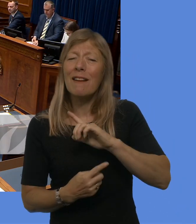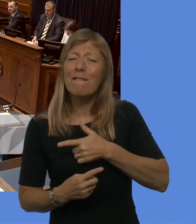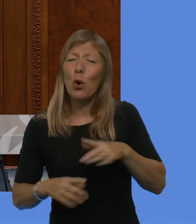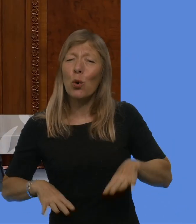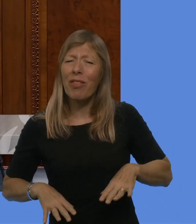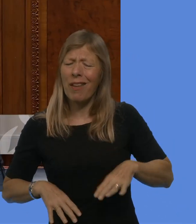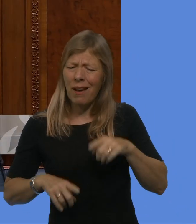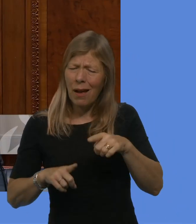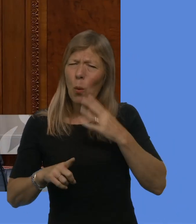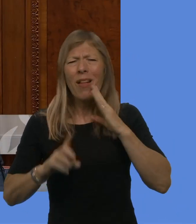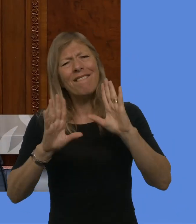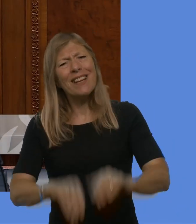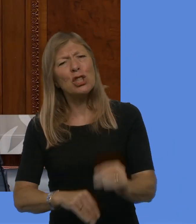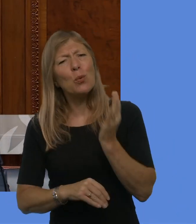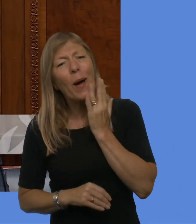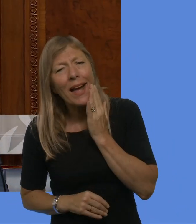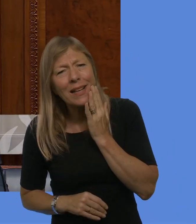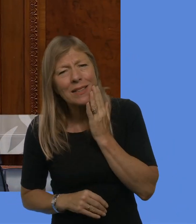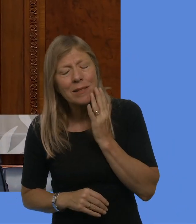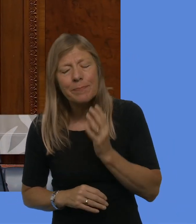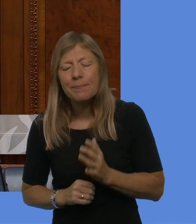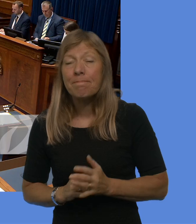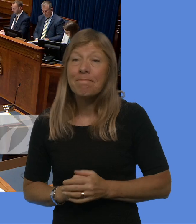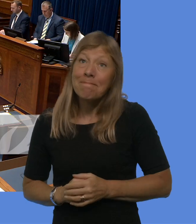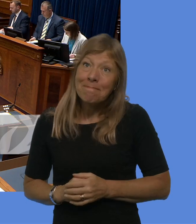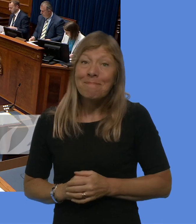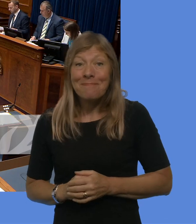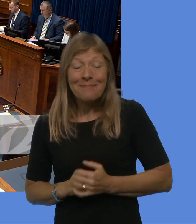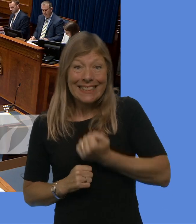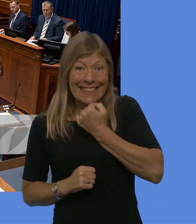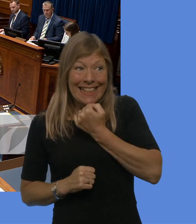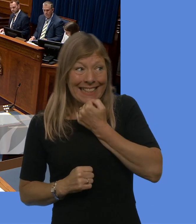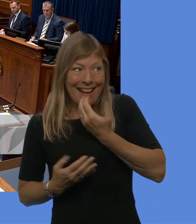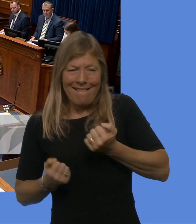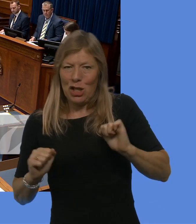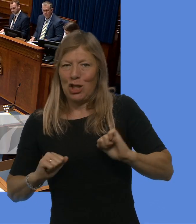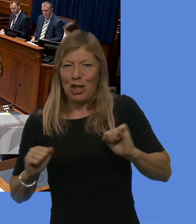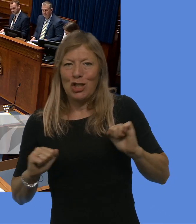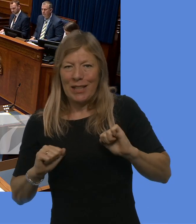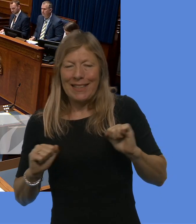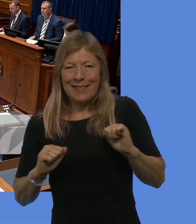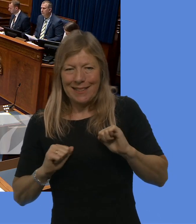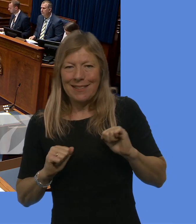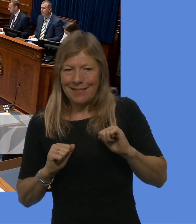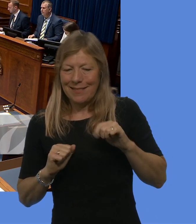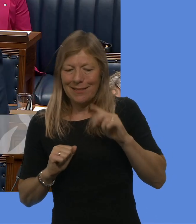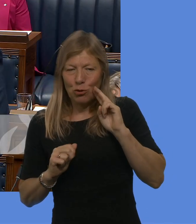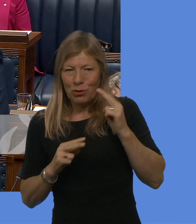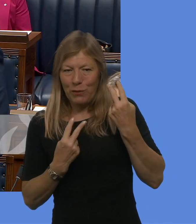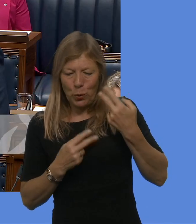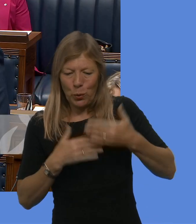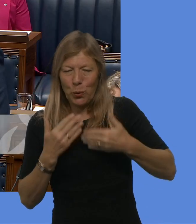have the precise date of when it will be completed. Part of the reason that it's been taken forward is for the very issues that I just